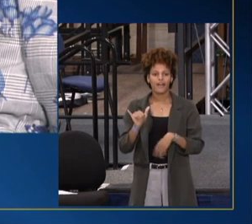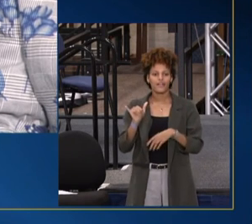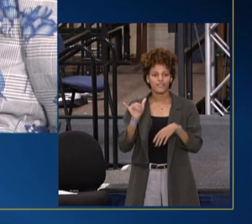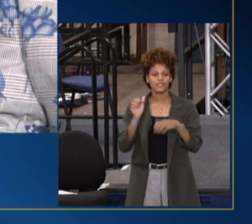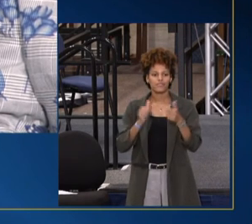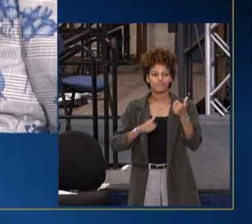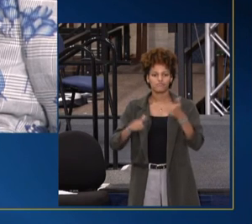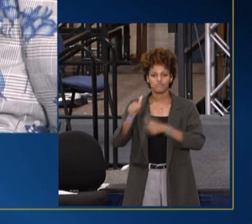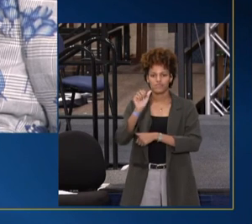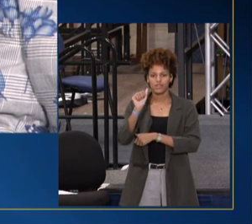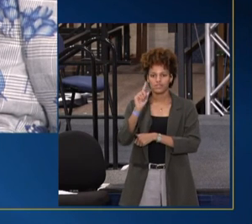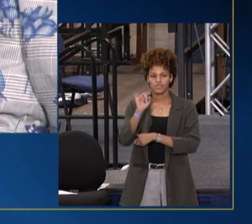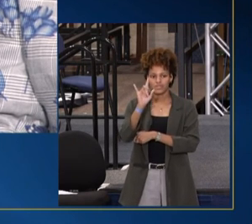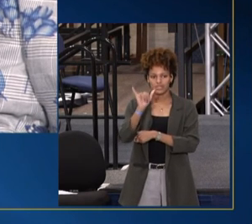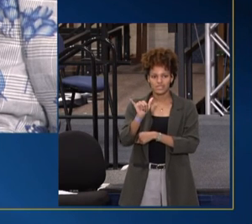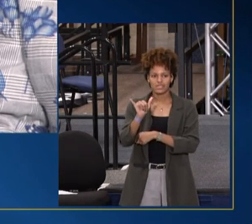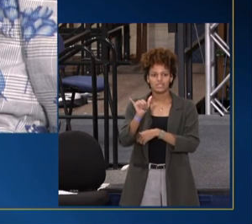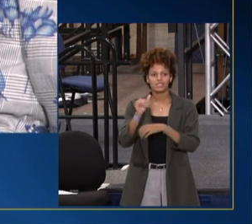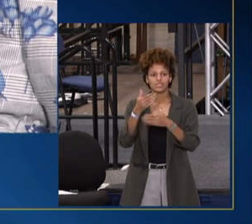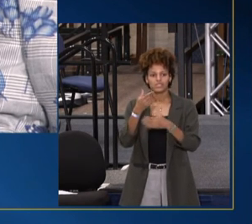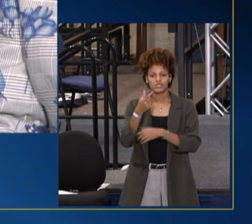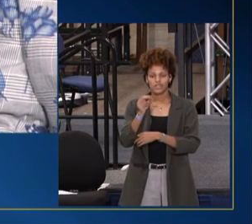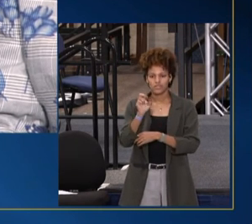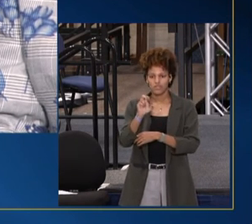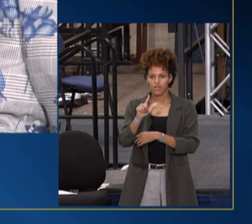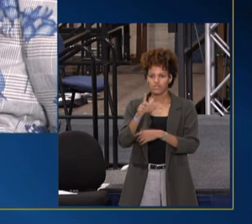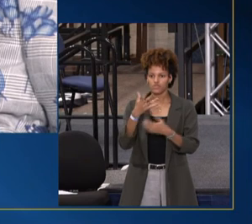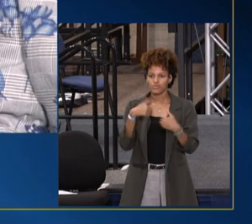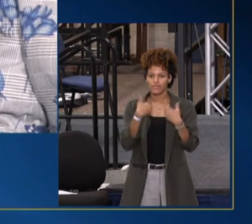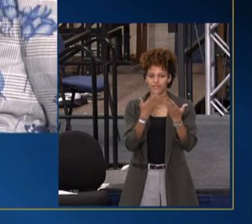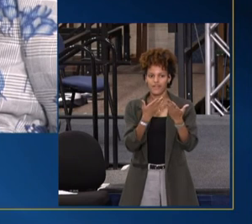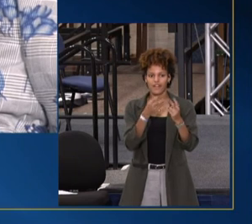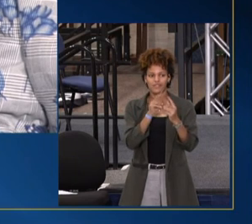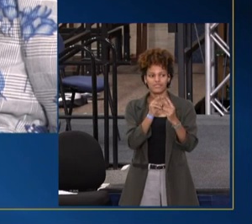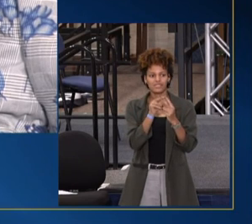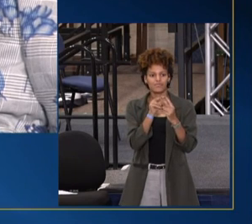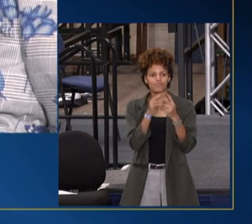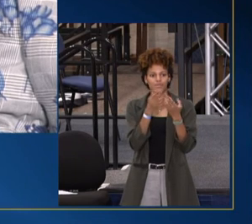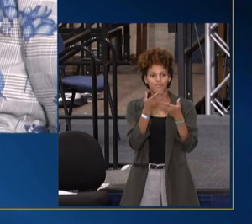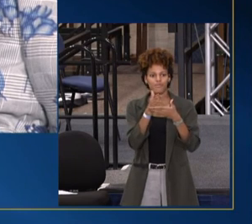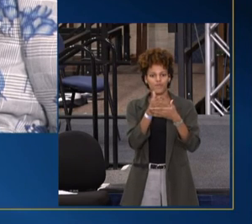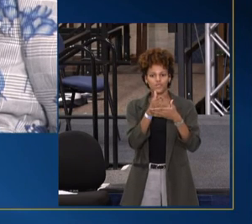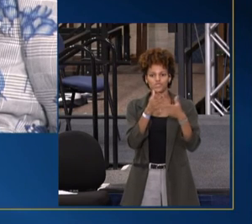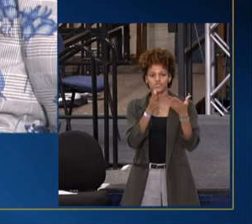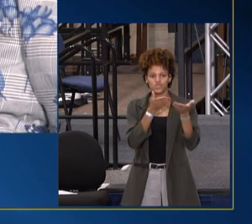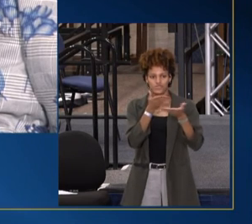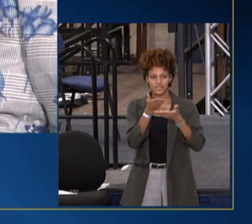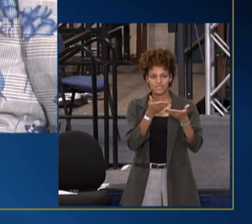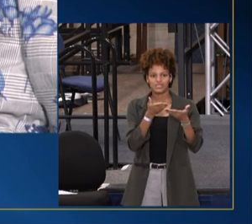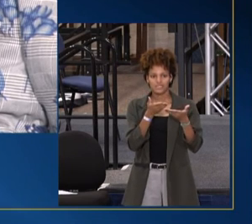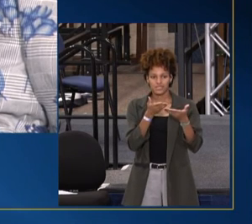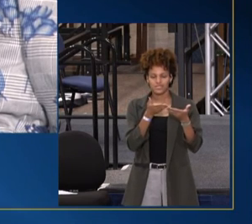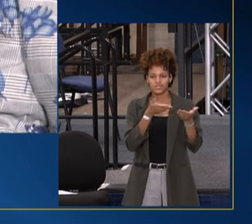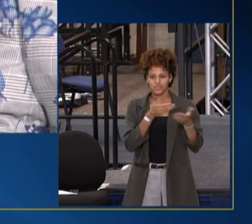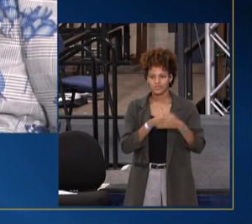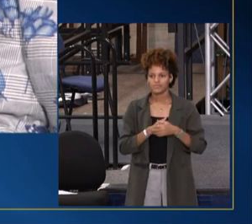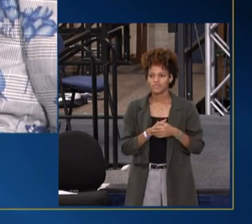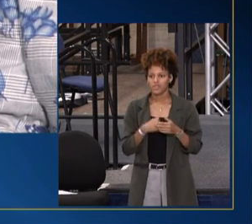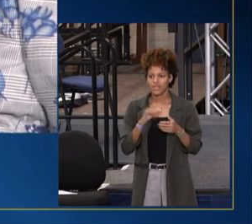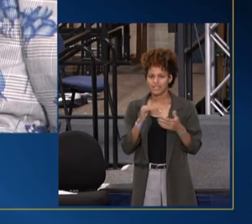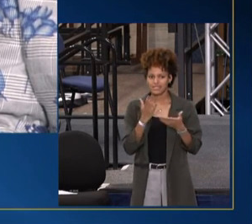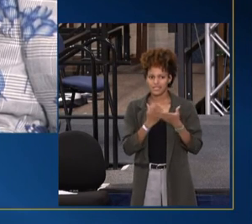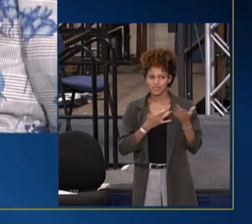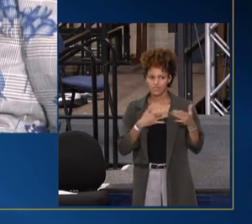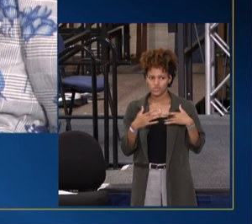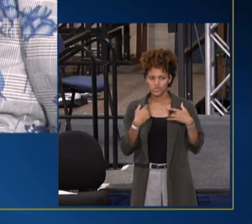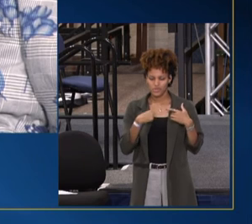provide intimate partnerships services. And so those were some concerns that we would